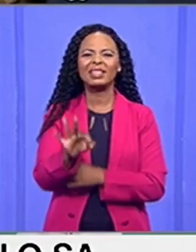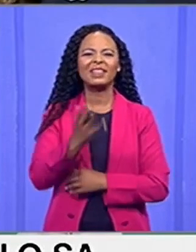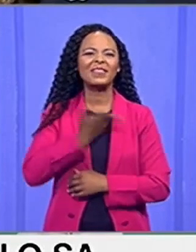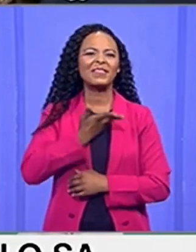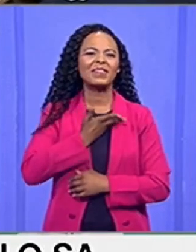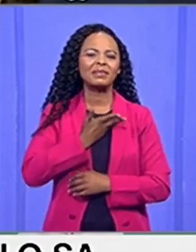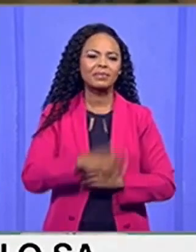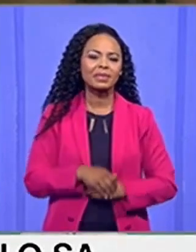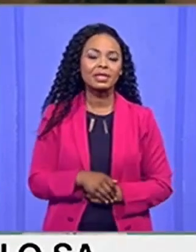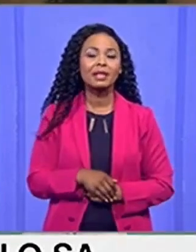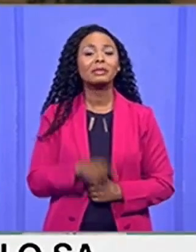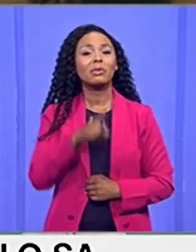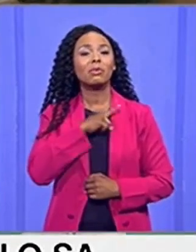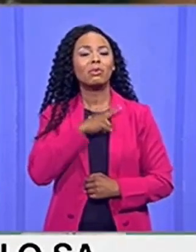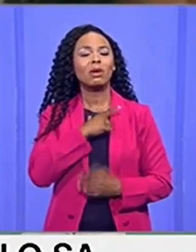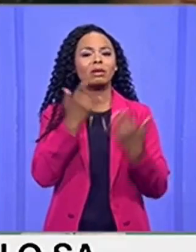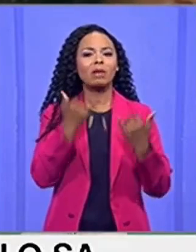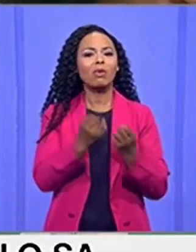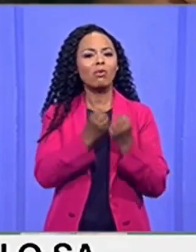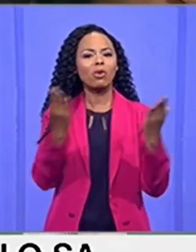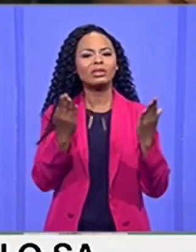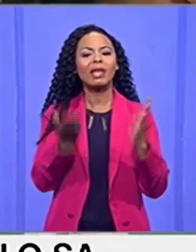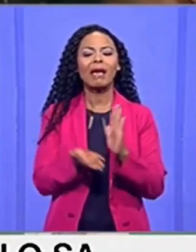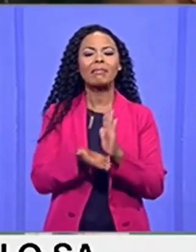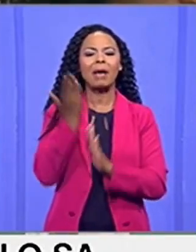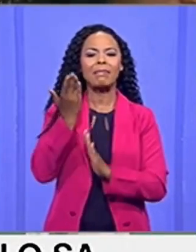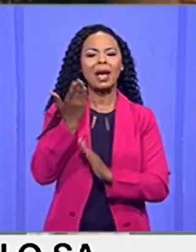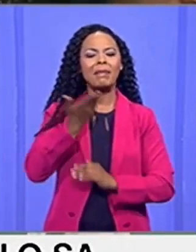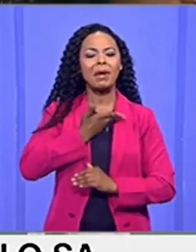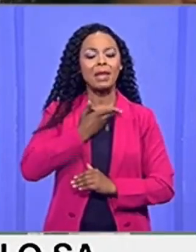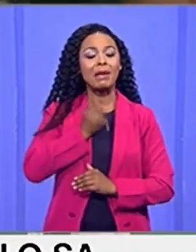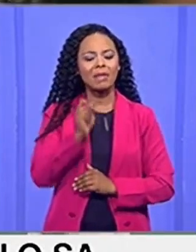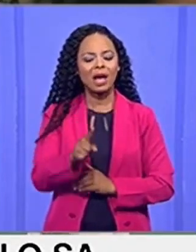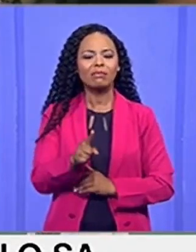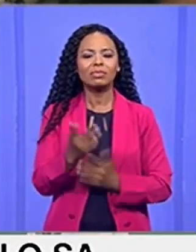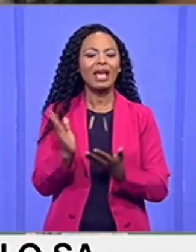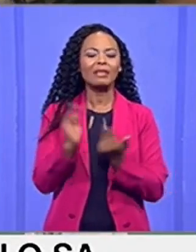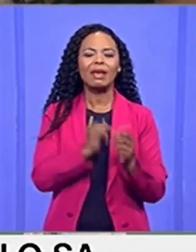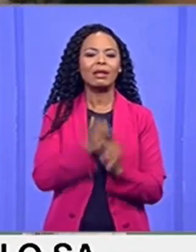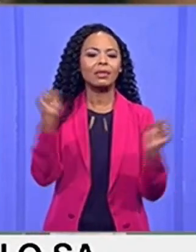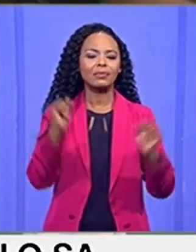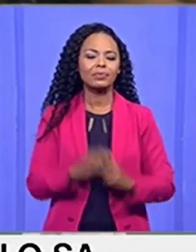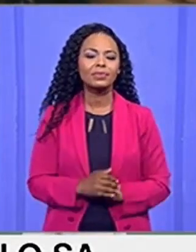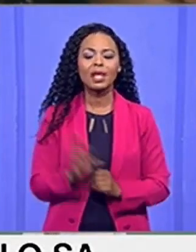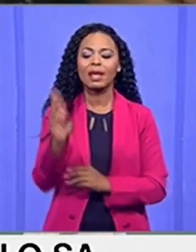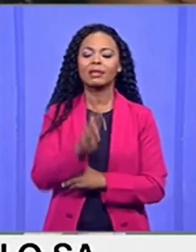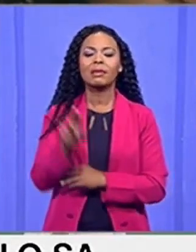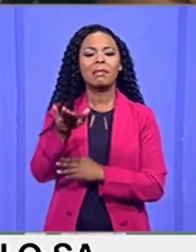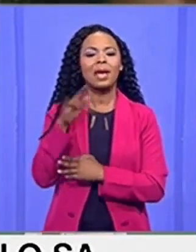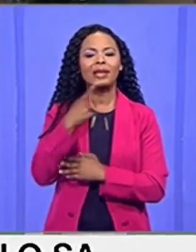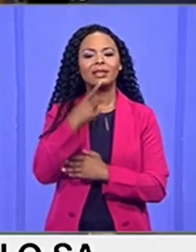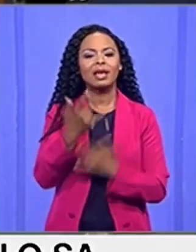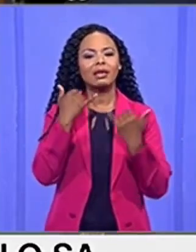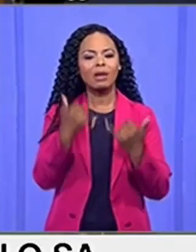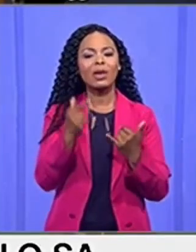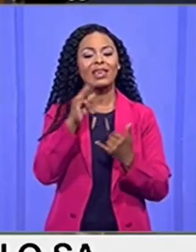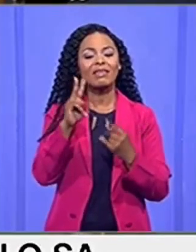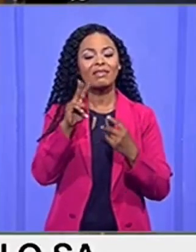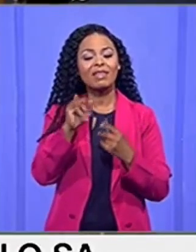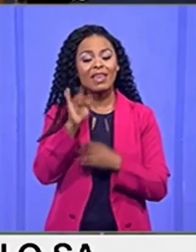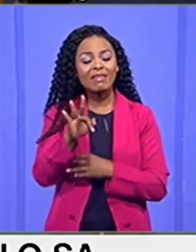se bakilwe ke kgolo e neng e sa solofelwa ya go sa le gale. Banka ya bogareng ya re fa go ka fokodiwa kgaogo ya gangwe le gape